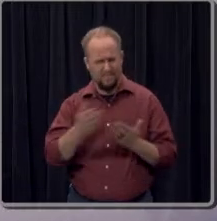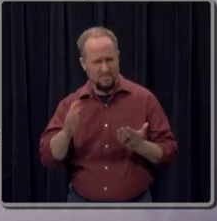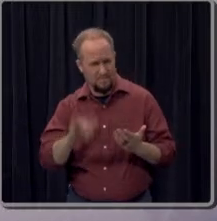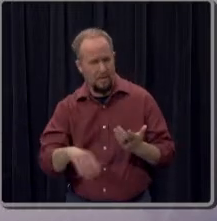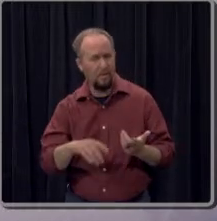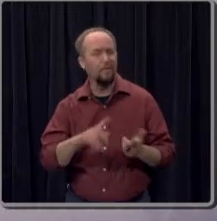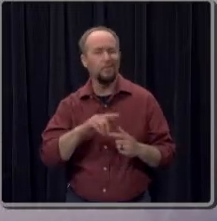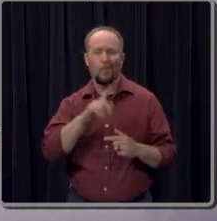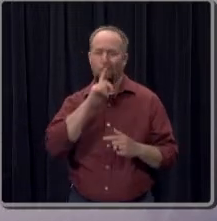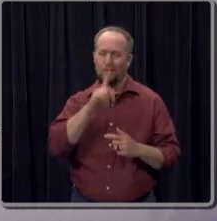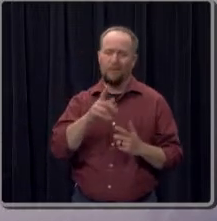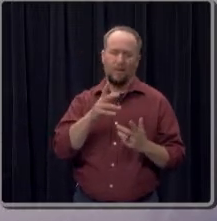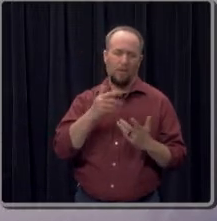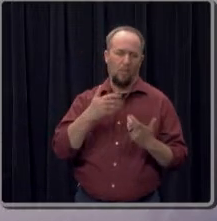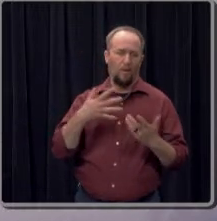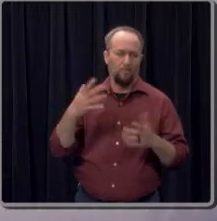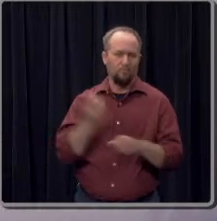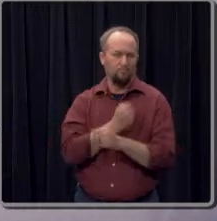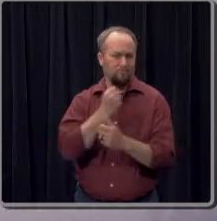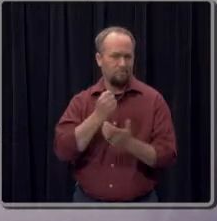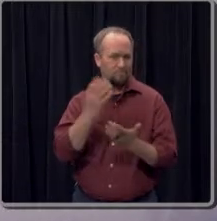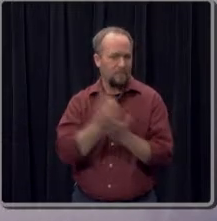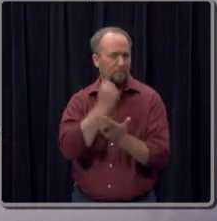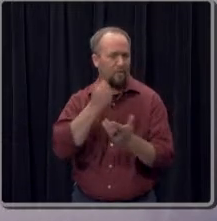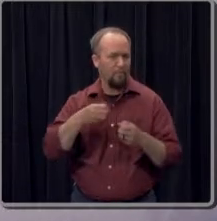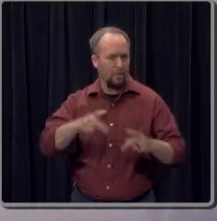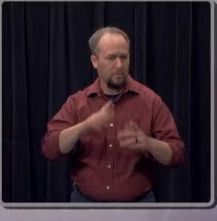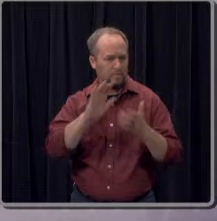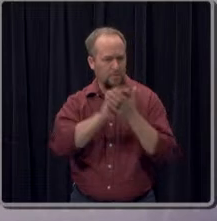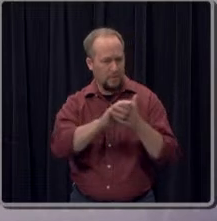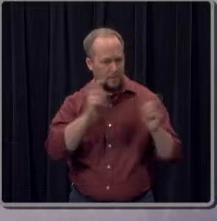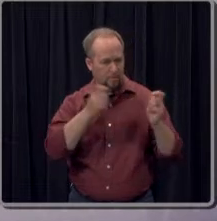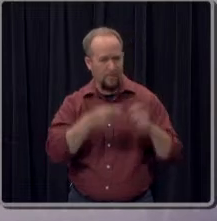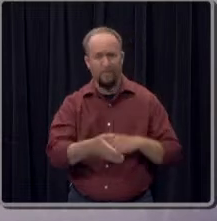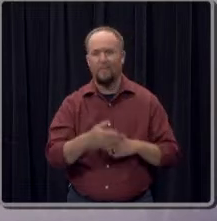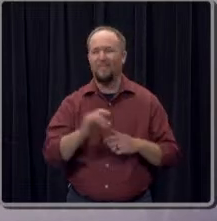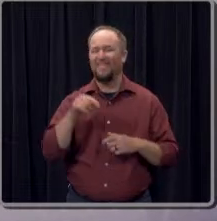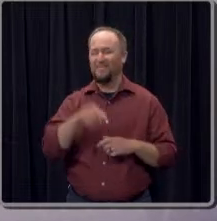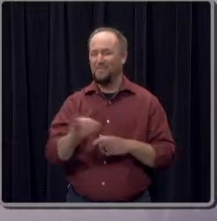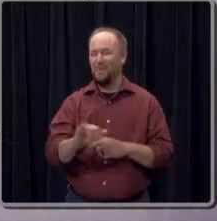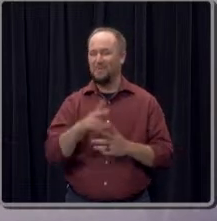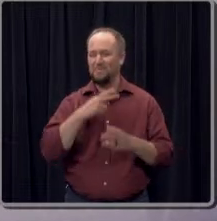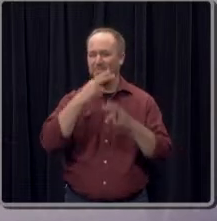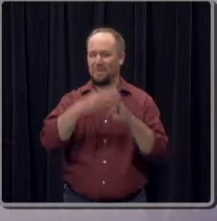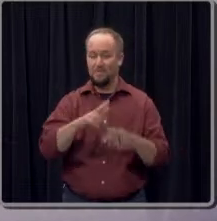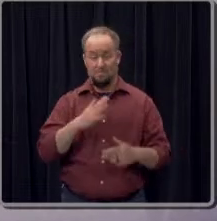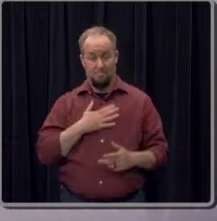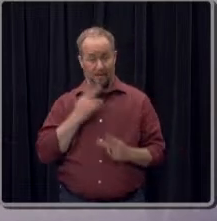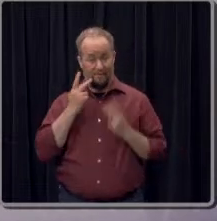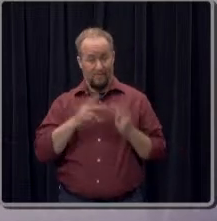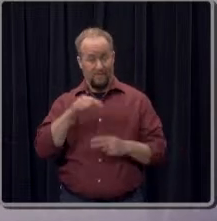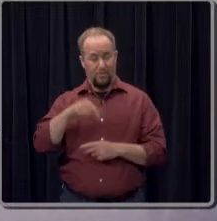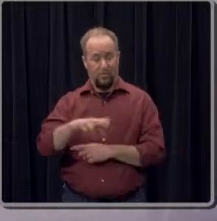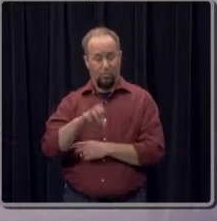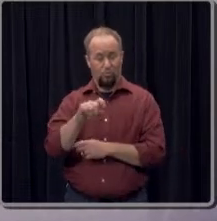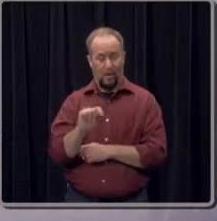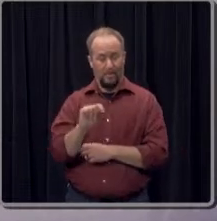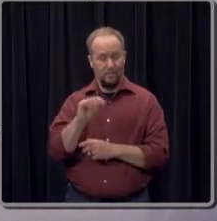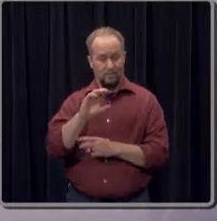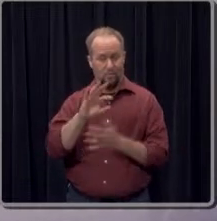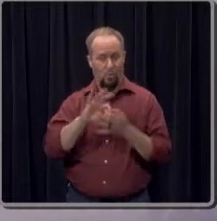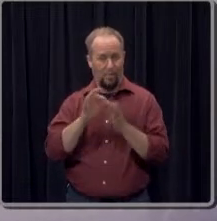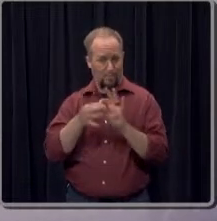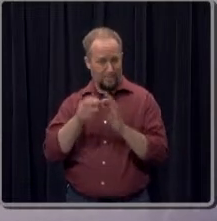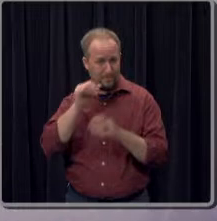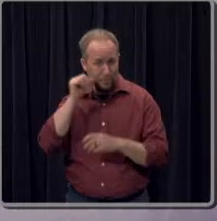I wouldn't let this opportunity go by without celebrating them. This one has also been mentioned. This was my visit to the Quest Olympics yesterday.